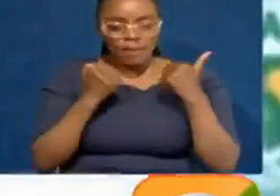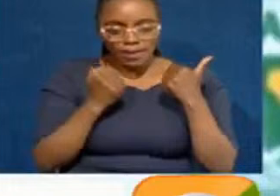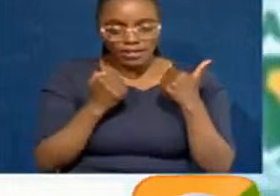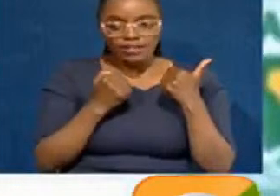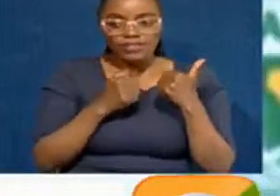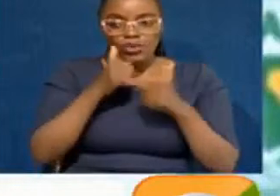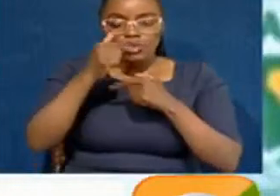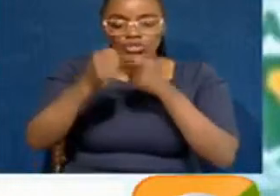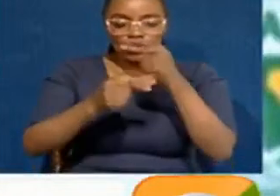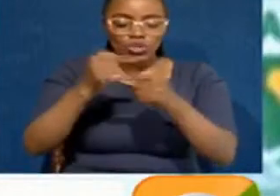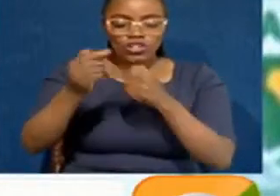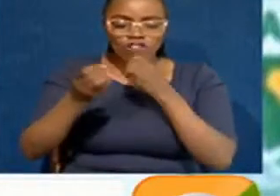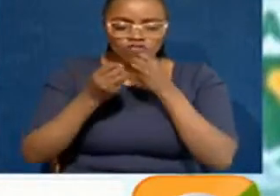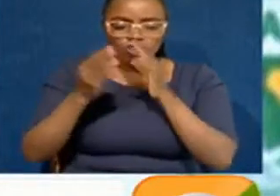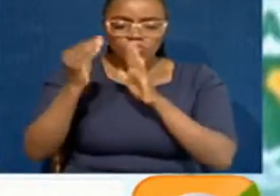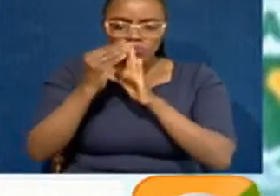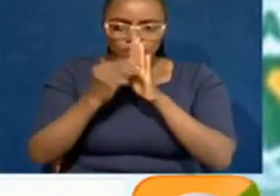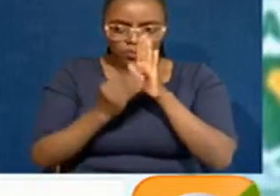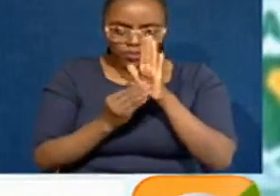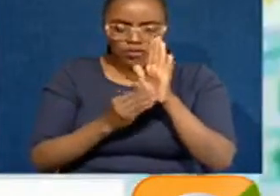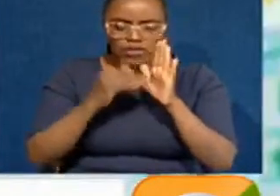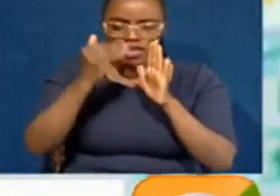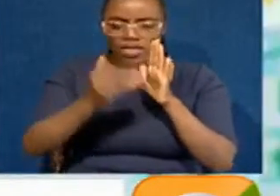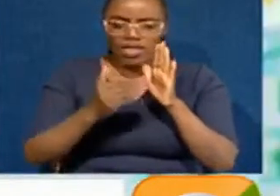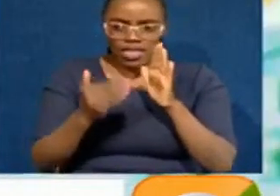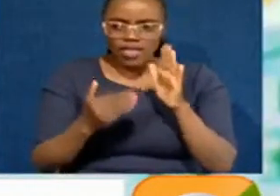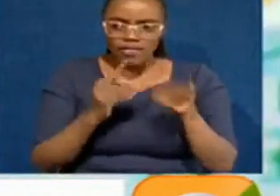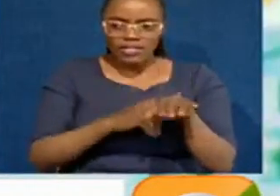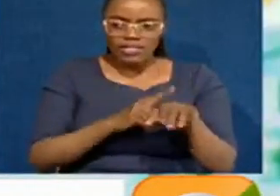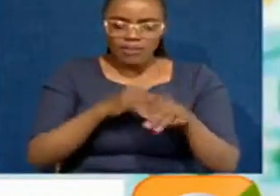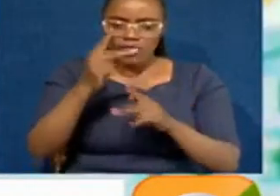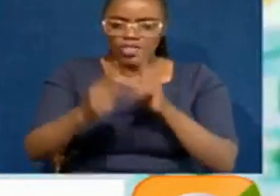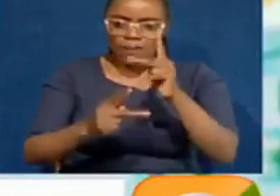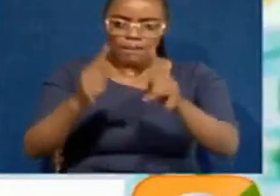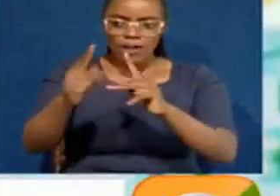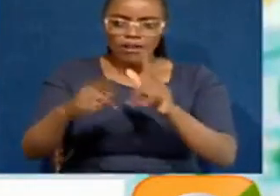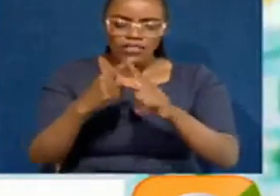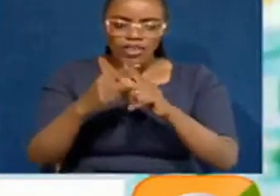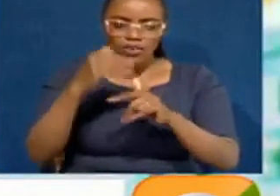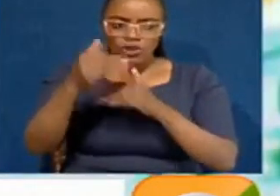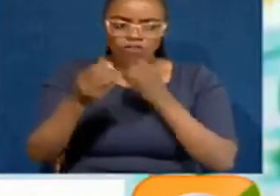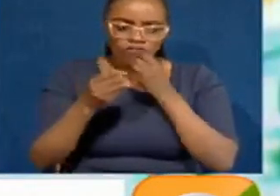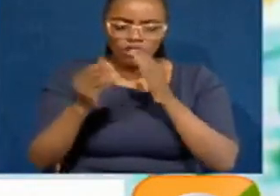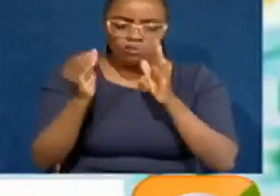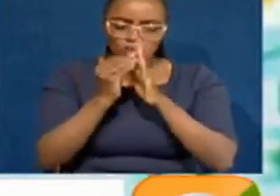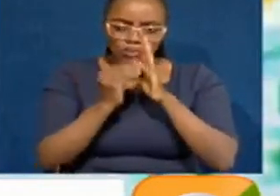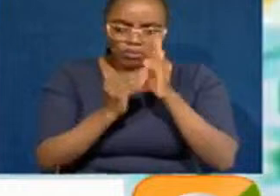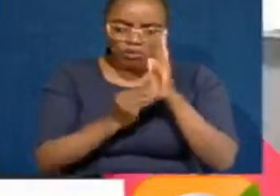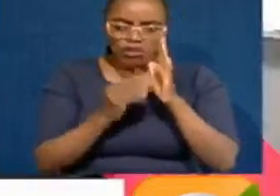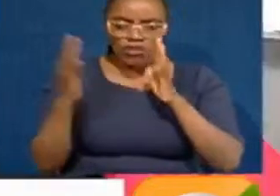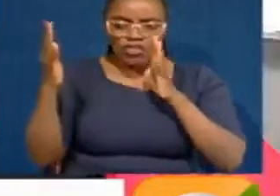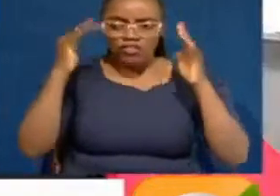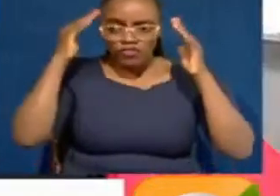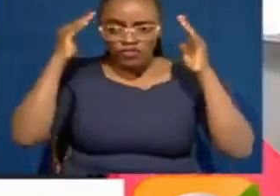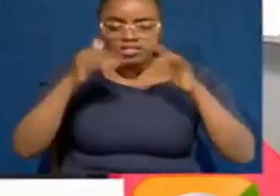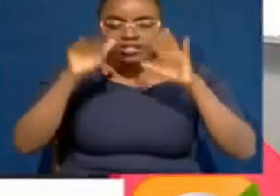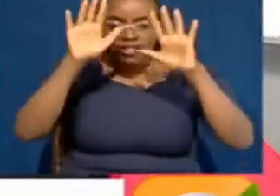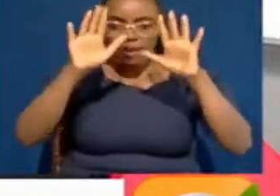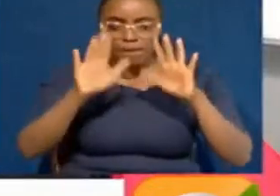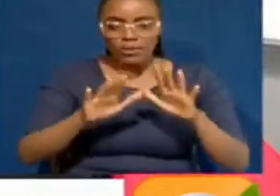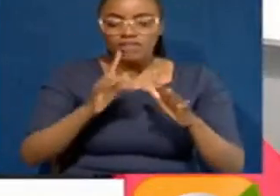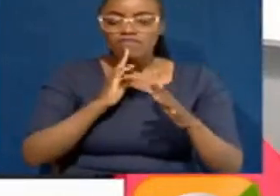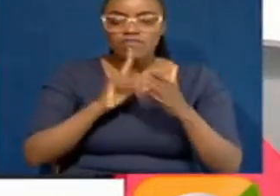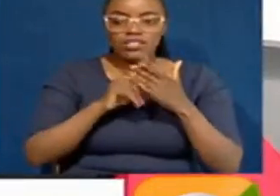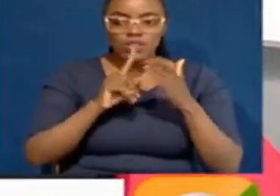but you continue to update that as well. Exactly, monthly, and also as the season progresses, we update this seasonal forecast as well. Okay, yeah. And it's important to state, I think,